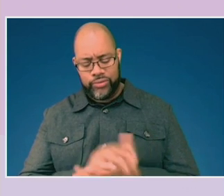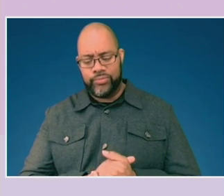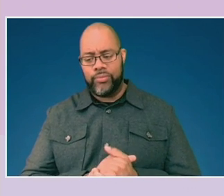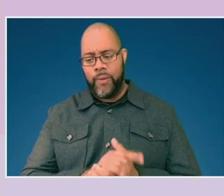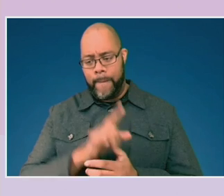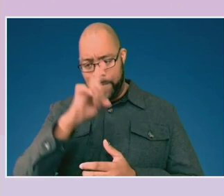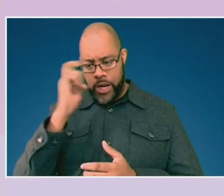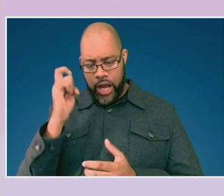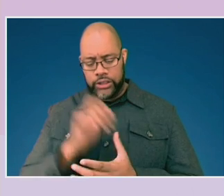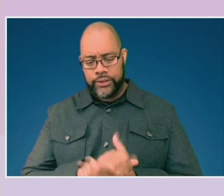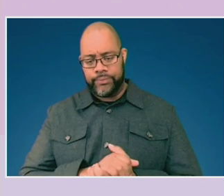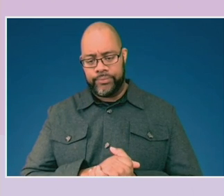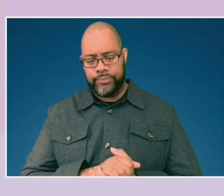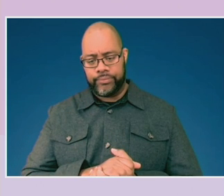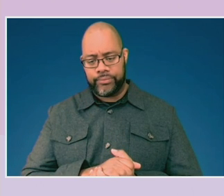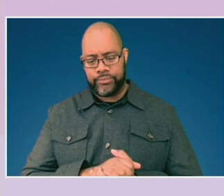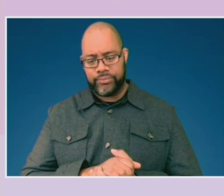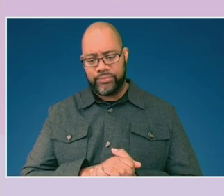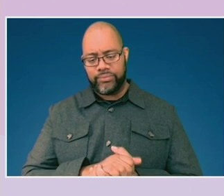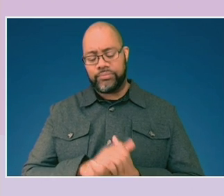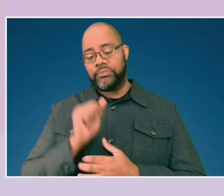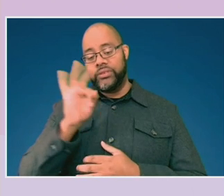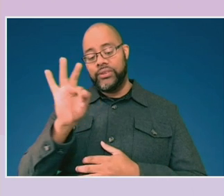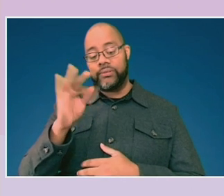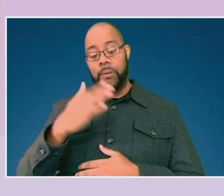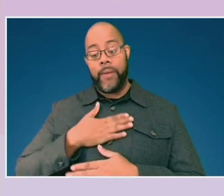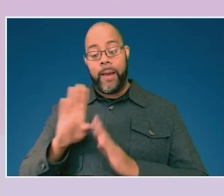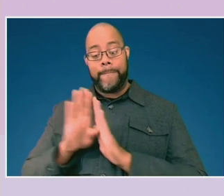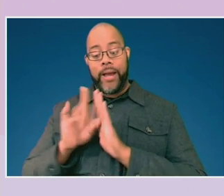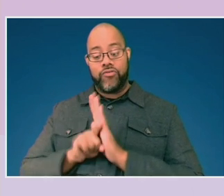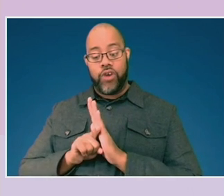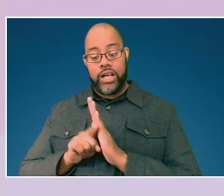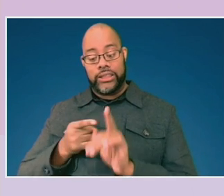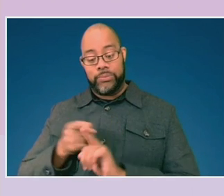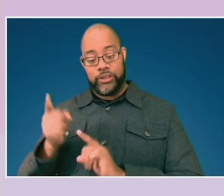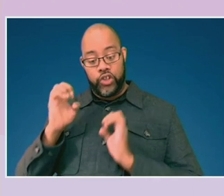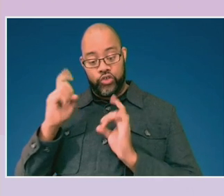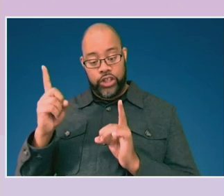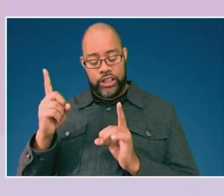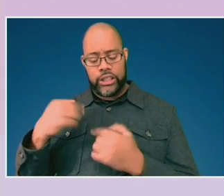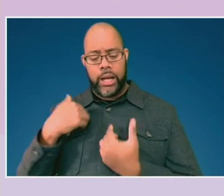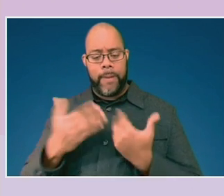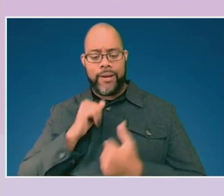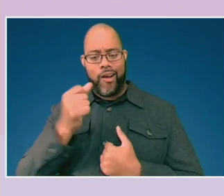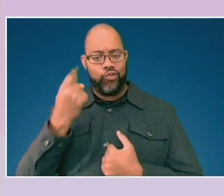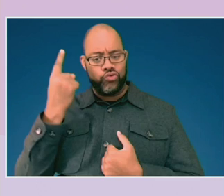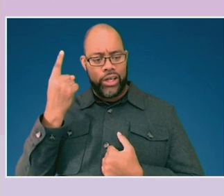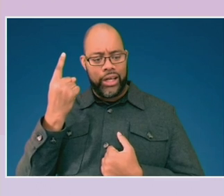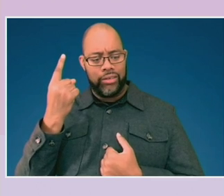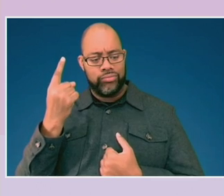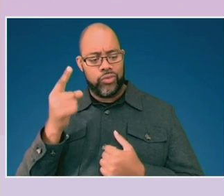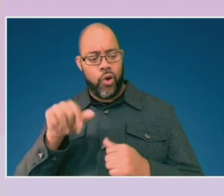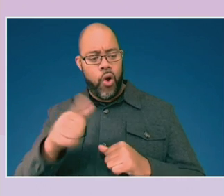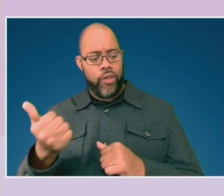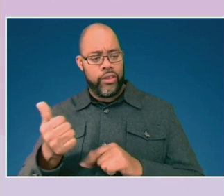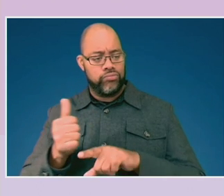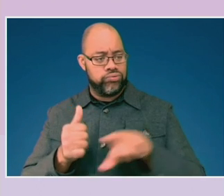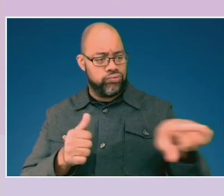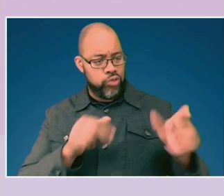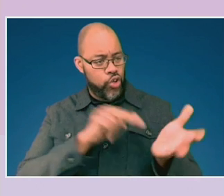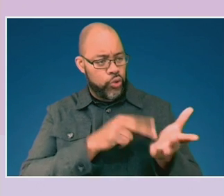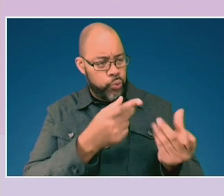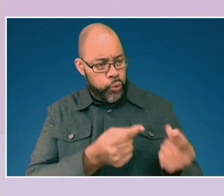Because if my background is special education, I might not understand what all of the nurses are